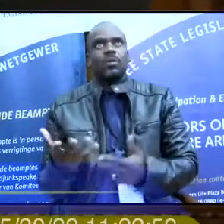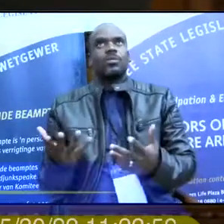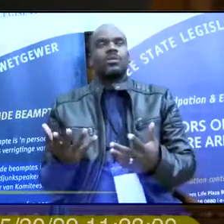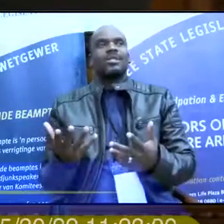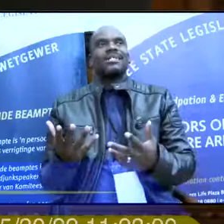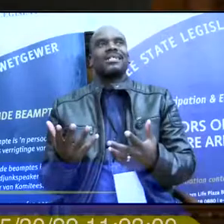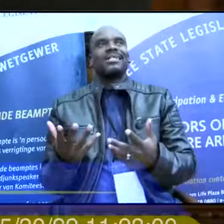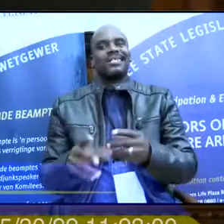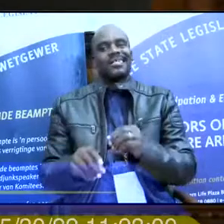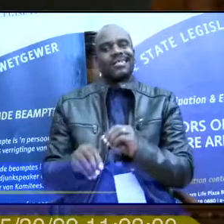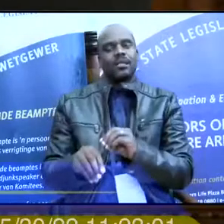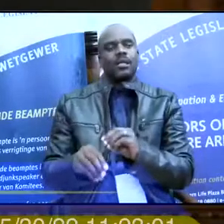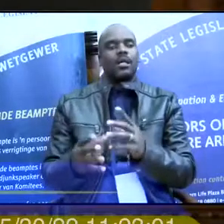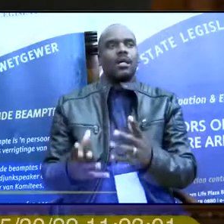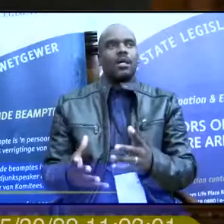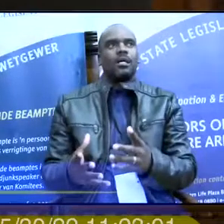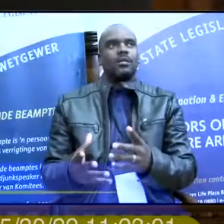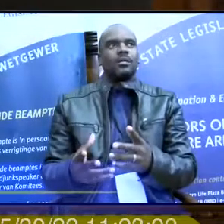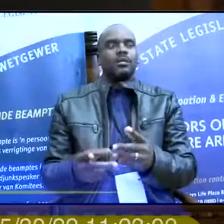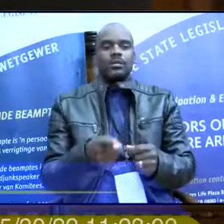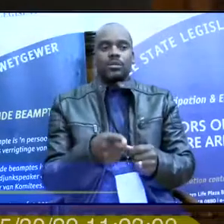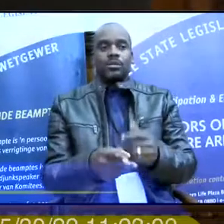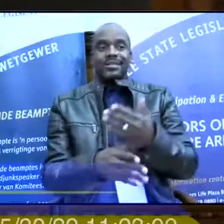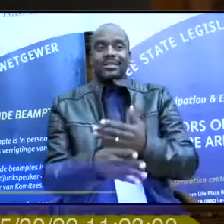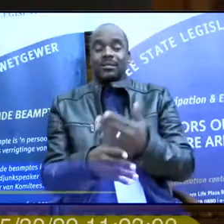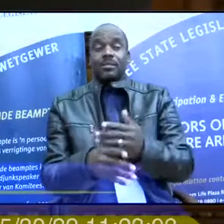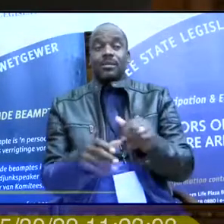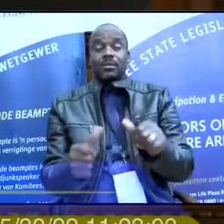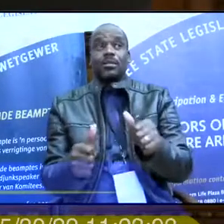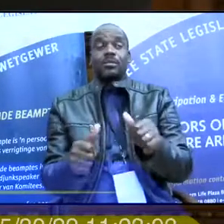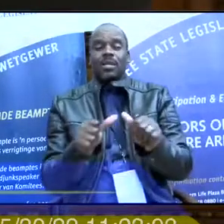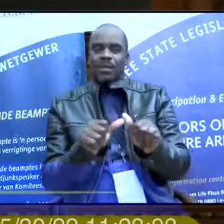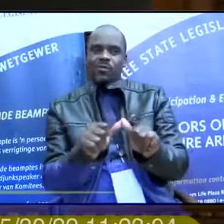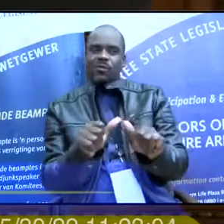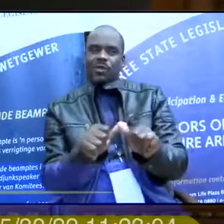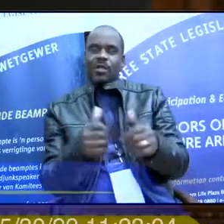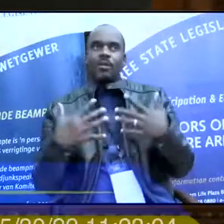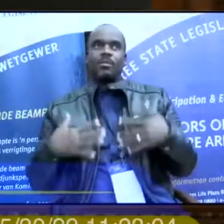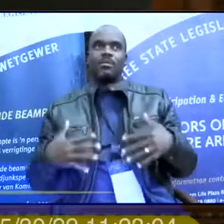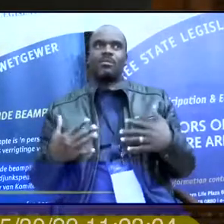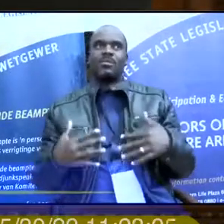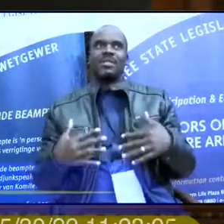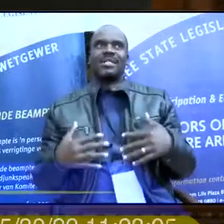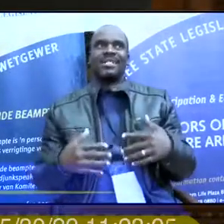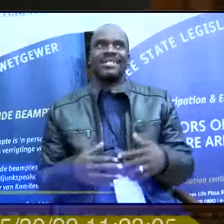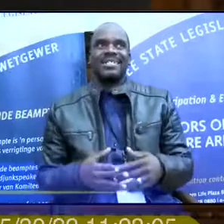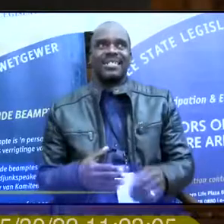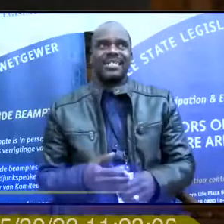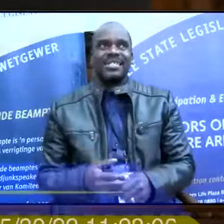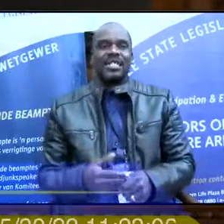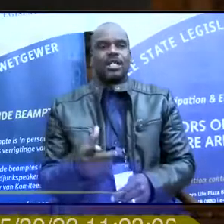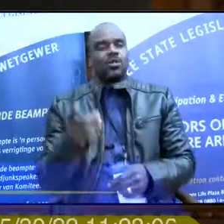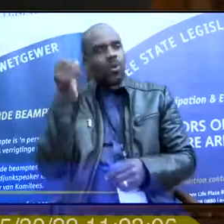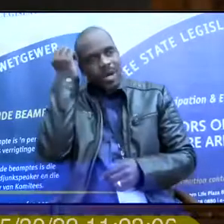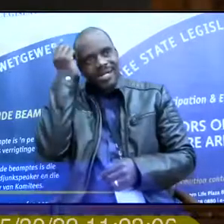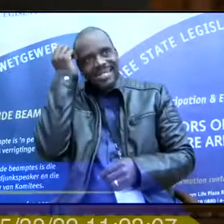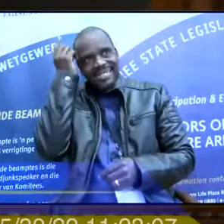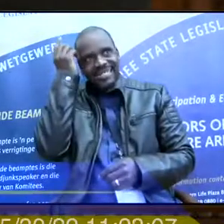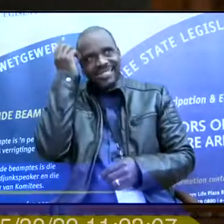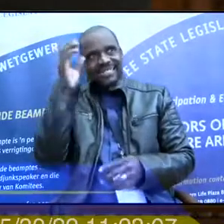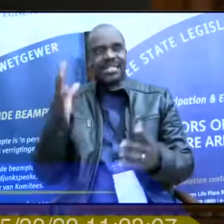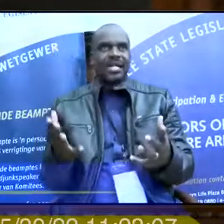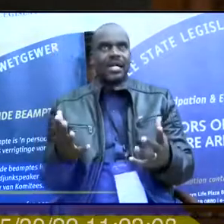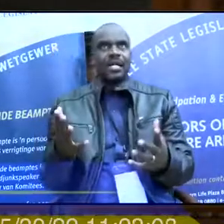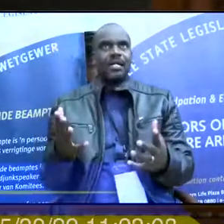one of the high key drivers and it's important for our labor uh a pool of labor to understand how to to